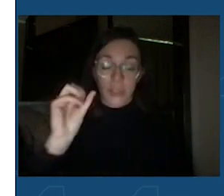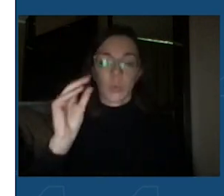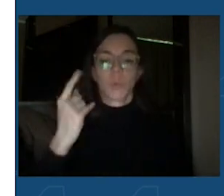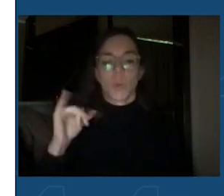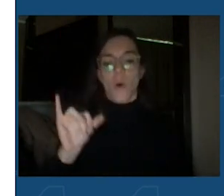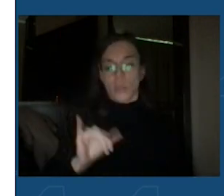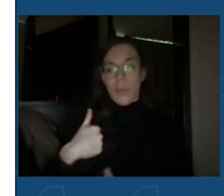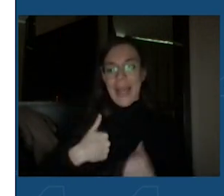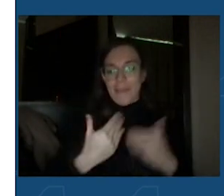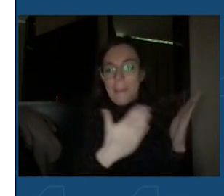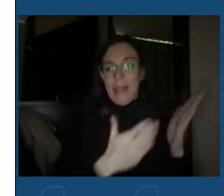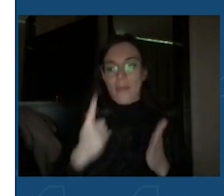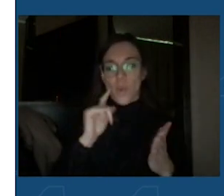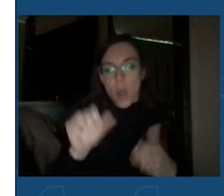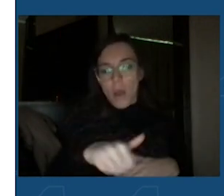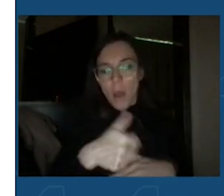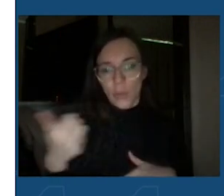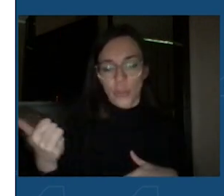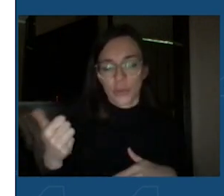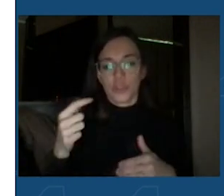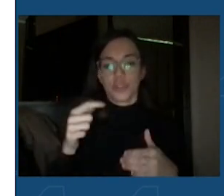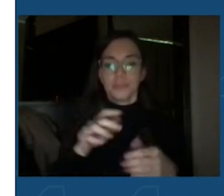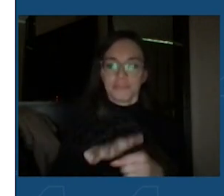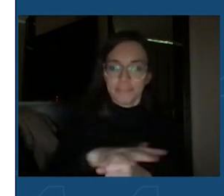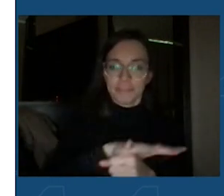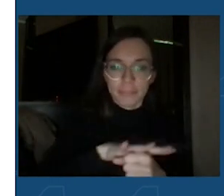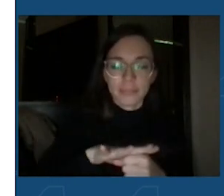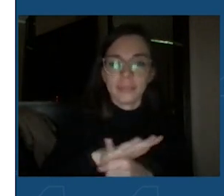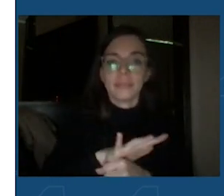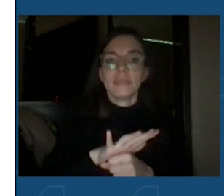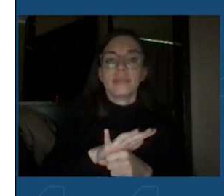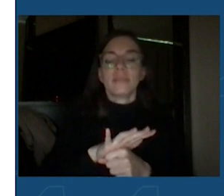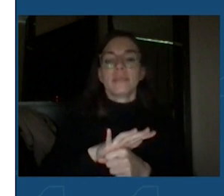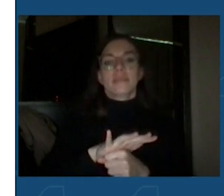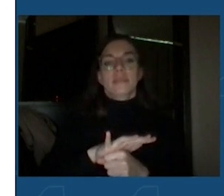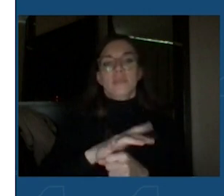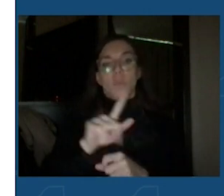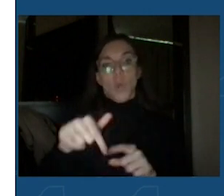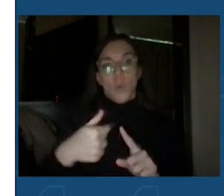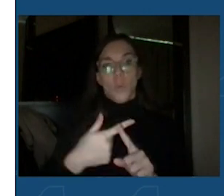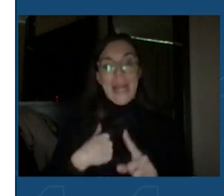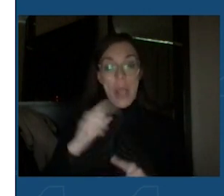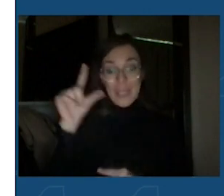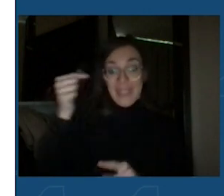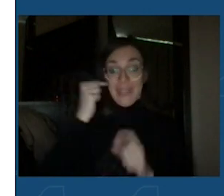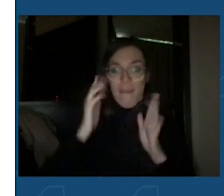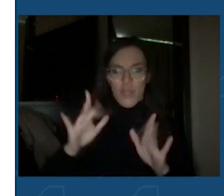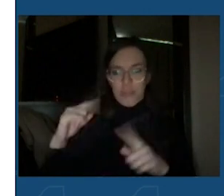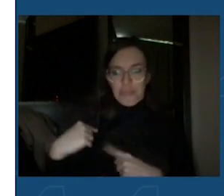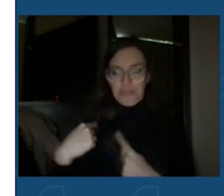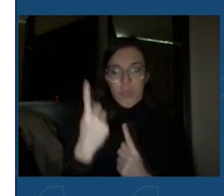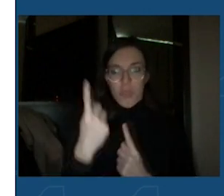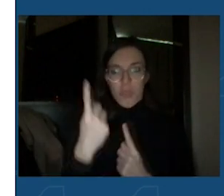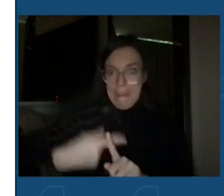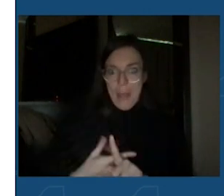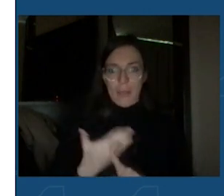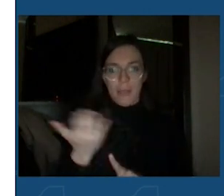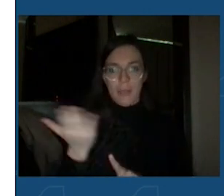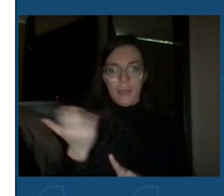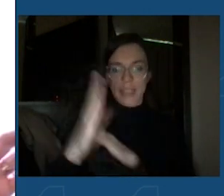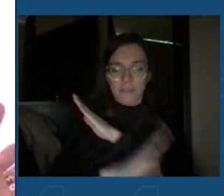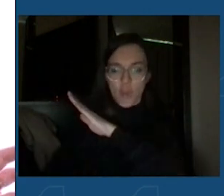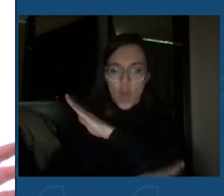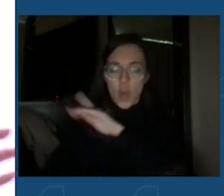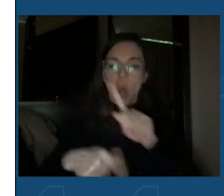other areas of our dynamic, our element. Well, I was literally governor about a month last fall when it was Climate Week